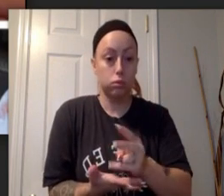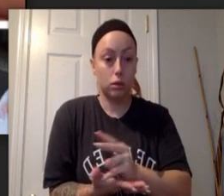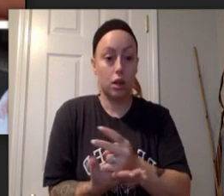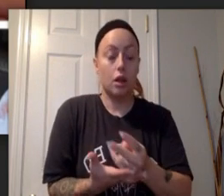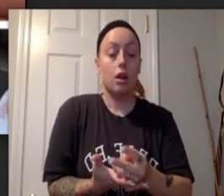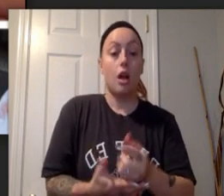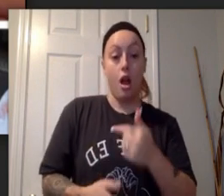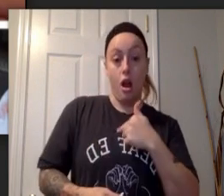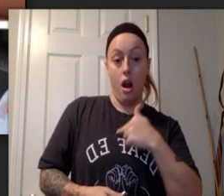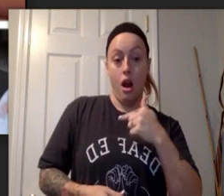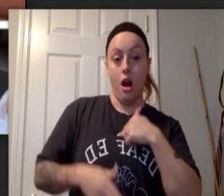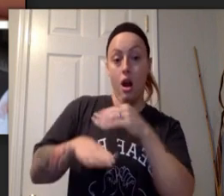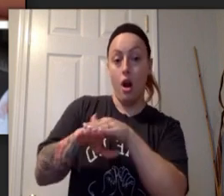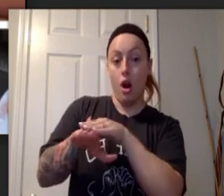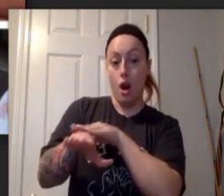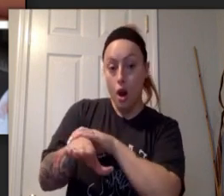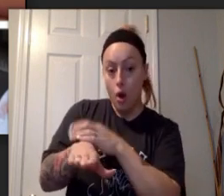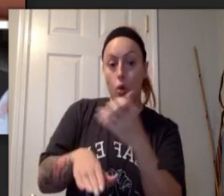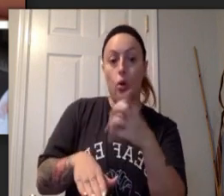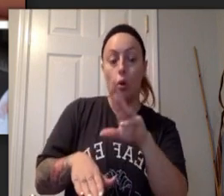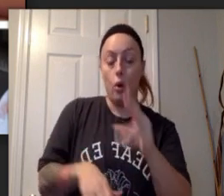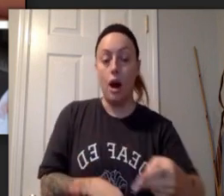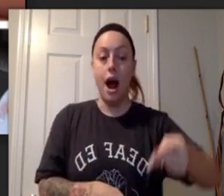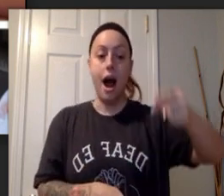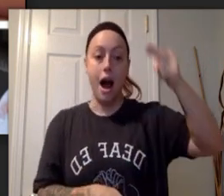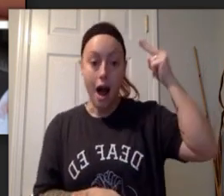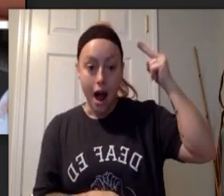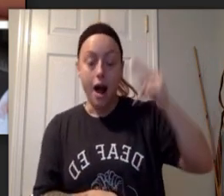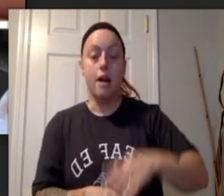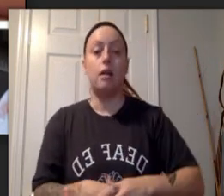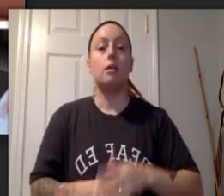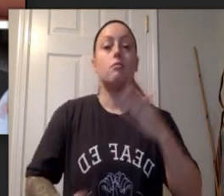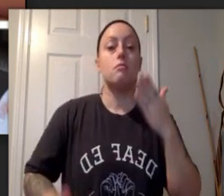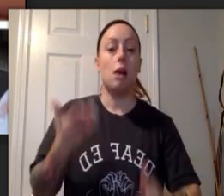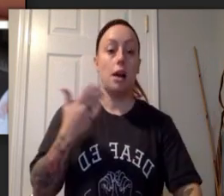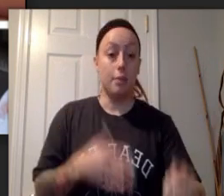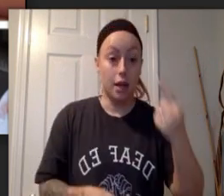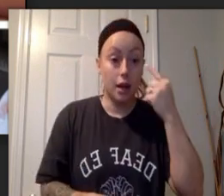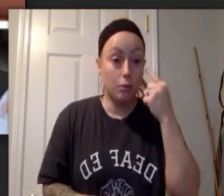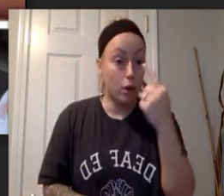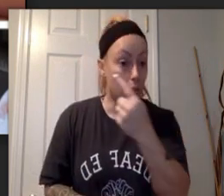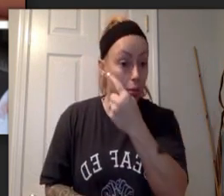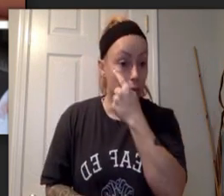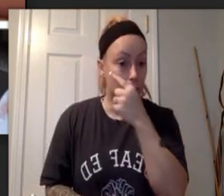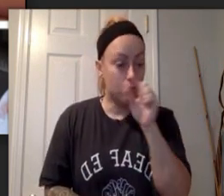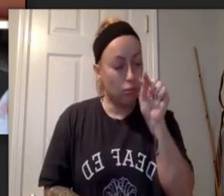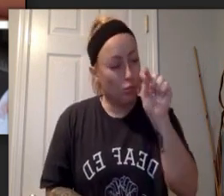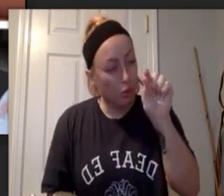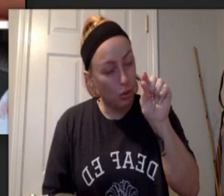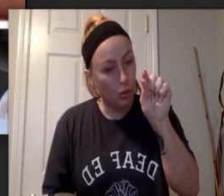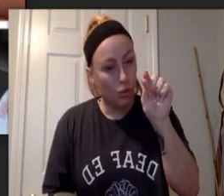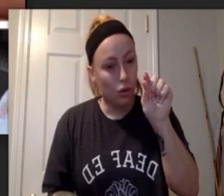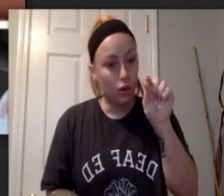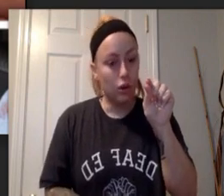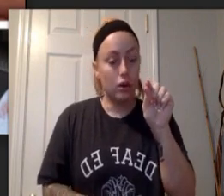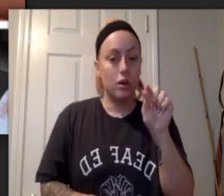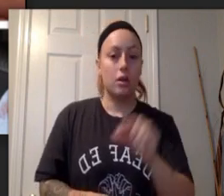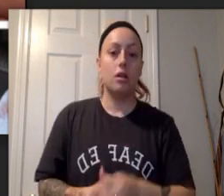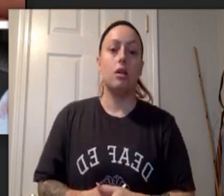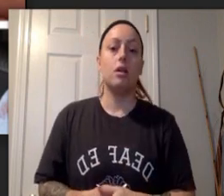pressure, irregular or hard to find vitals. They might have pinpoint pupils, cool, clammy skin that's ashy